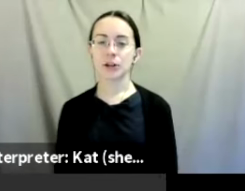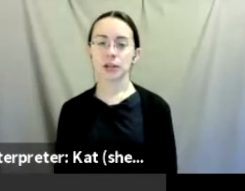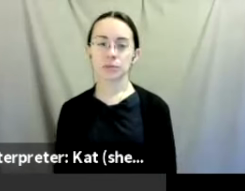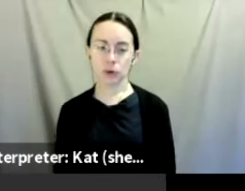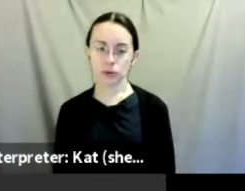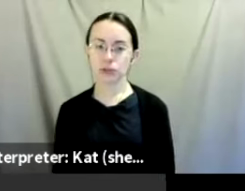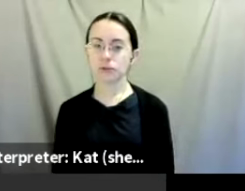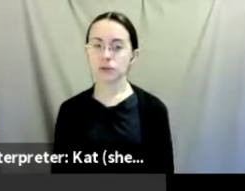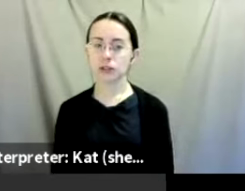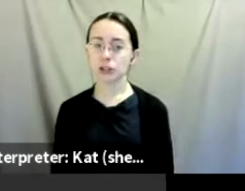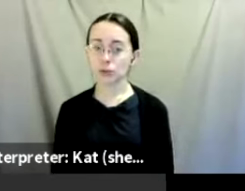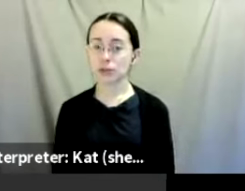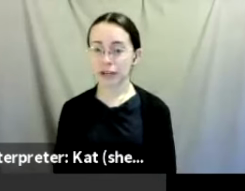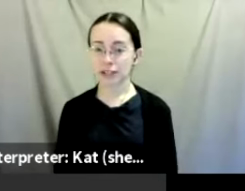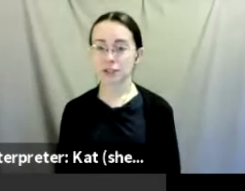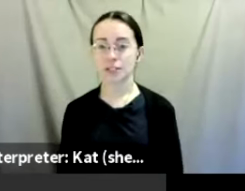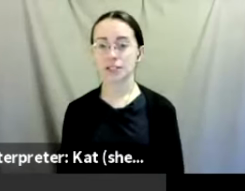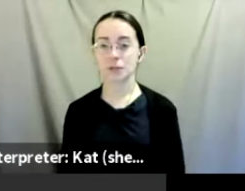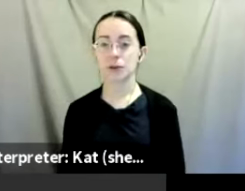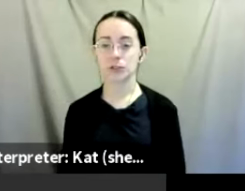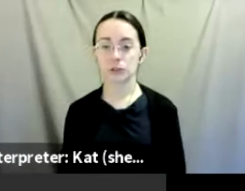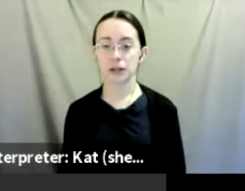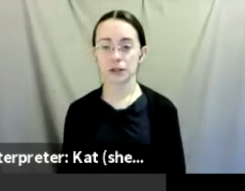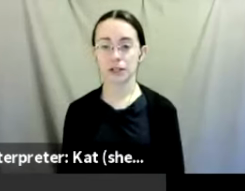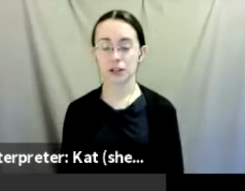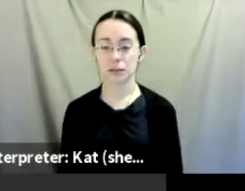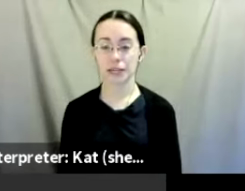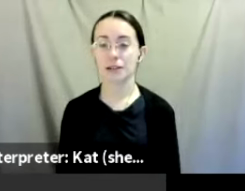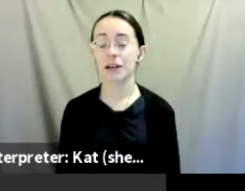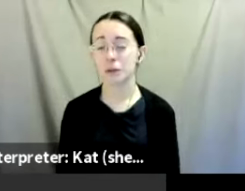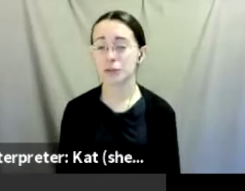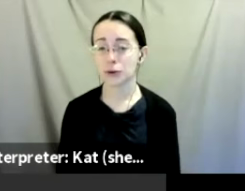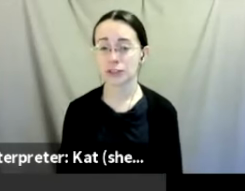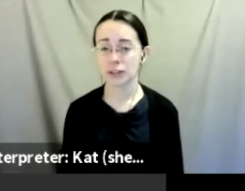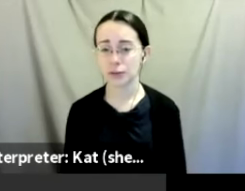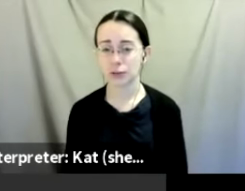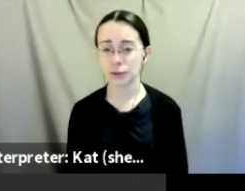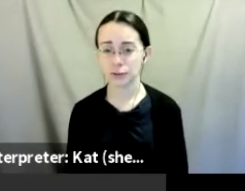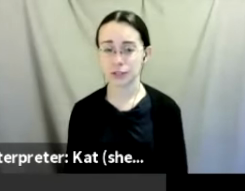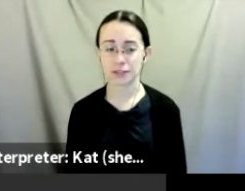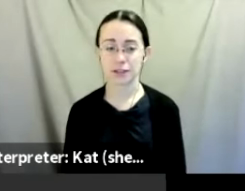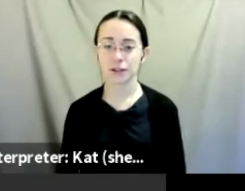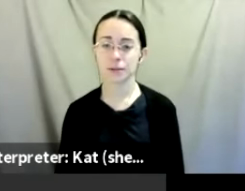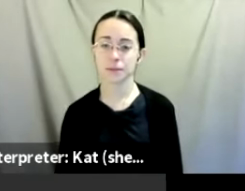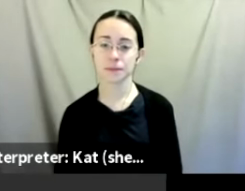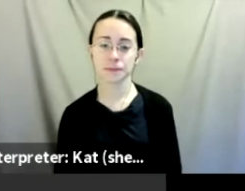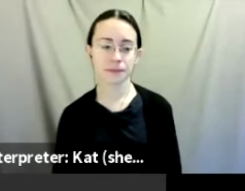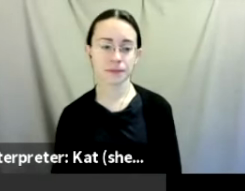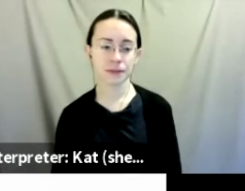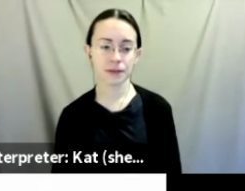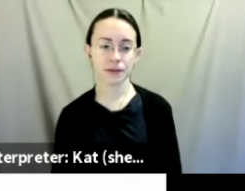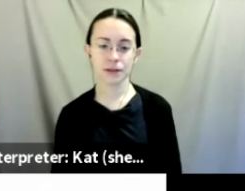And I put in bold the human right to maintain personal bodily autonomy, and I want to focus on that part for a few minutes here.